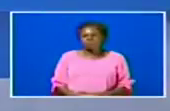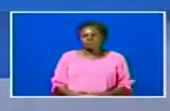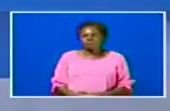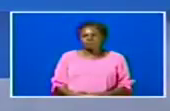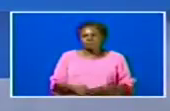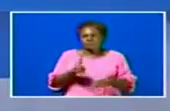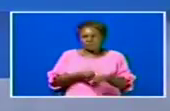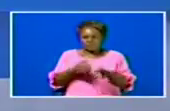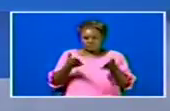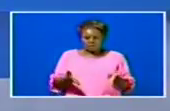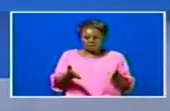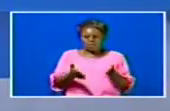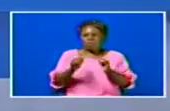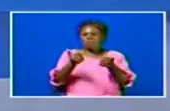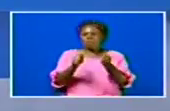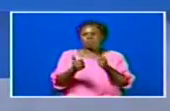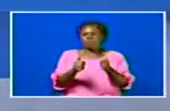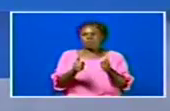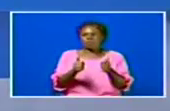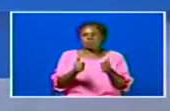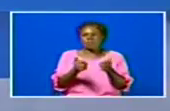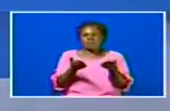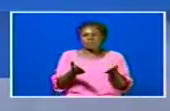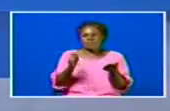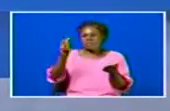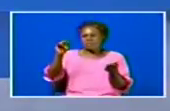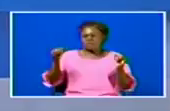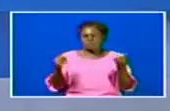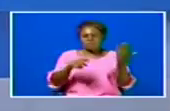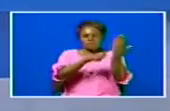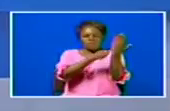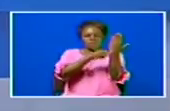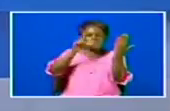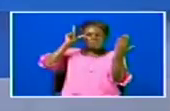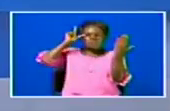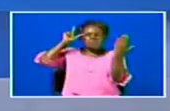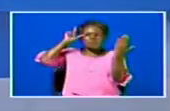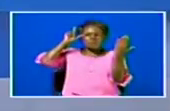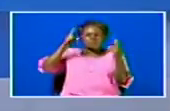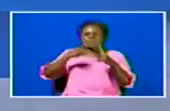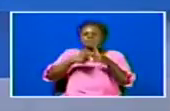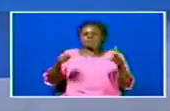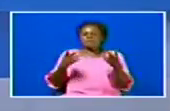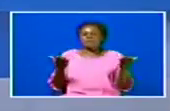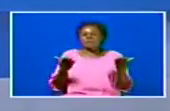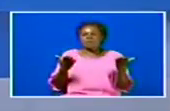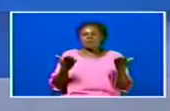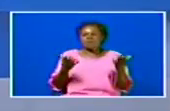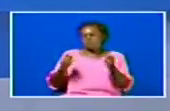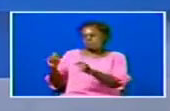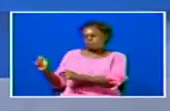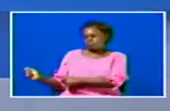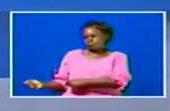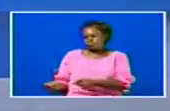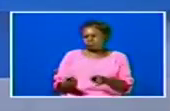You're right on time for your daily sports updates right here on KTN News. My name is Lynn Washira, and we kick off the bulletin with some hockey news.